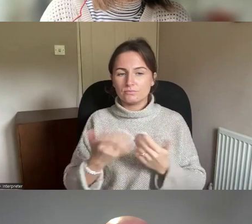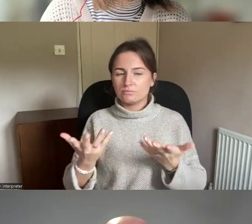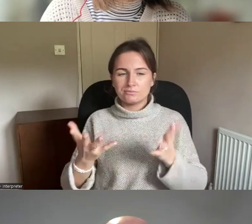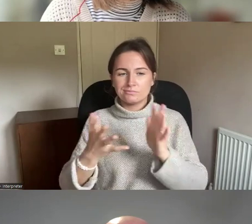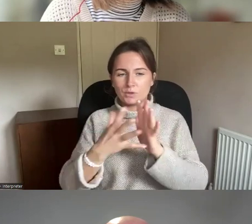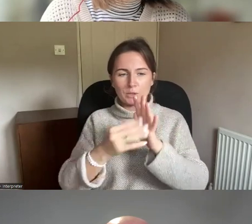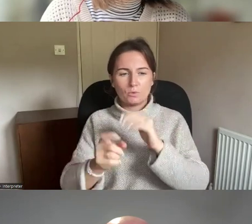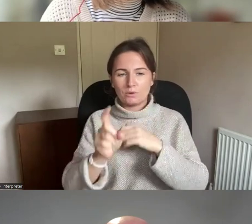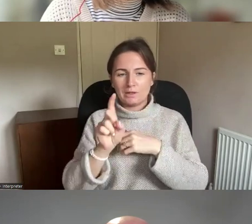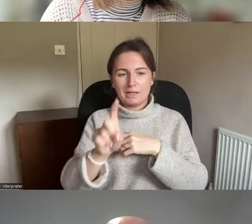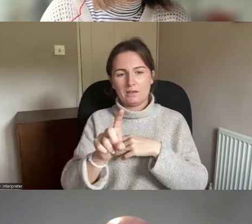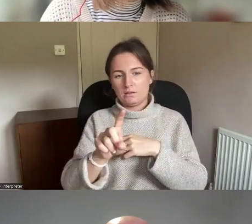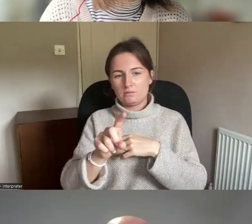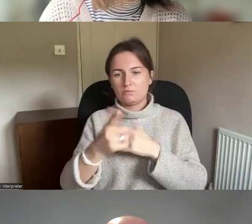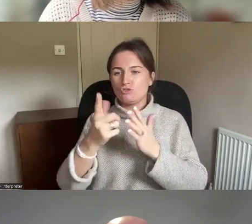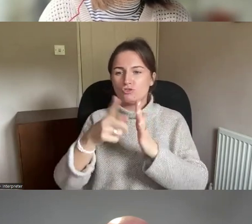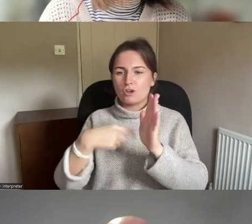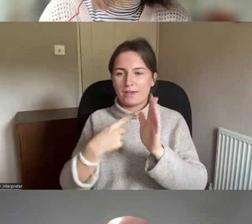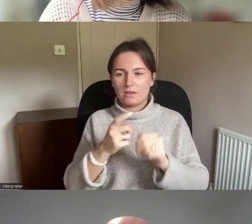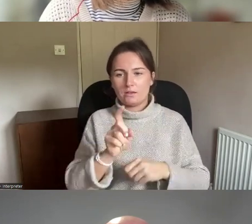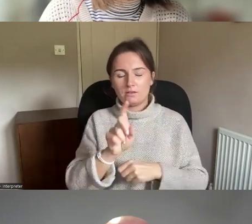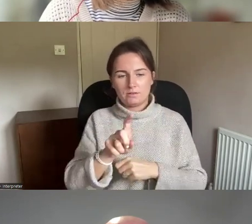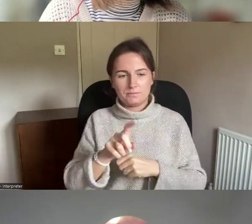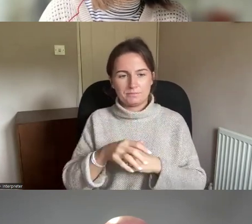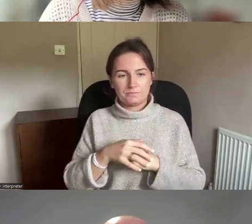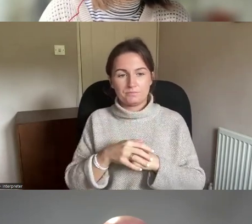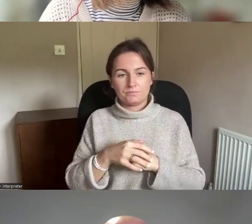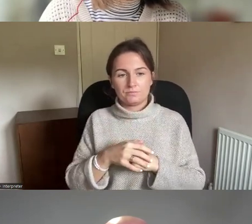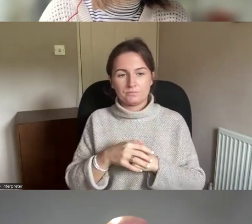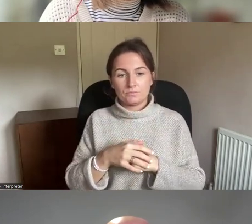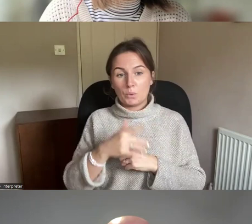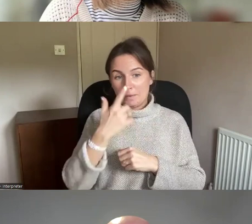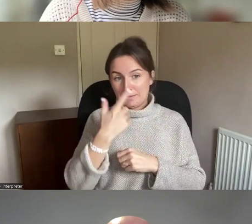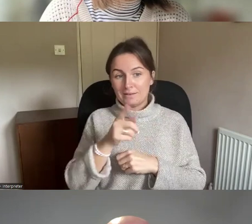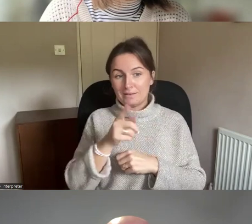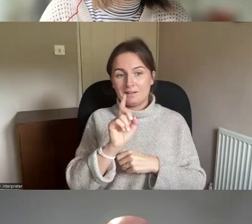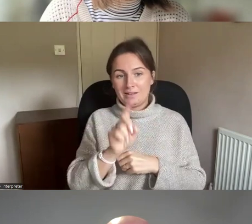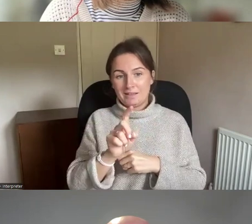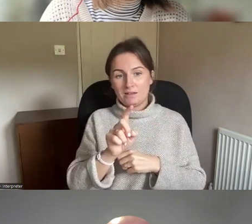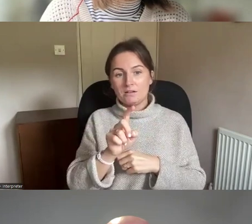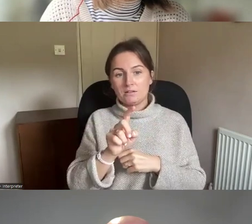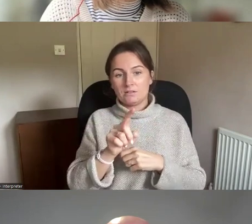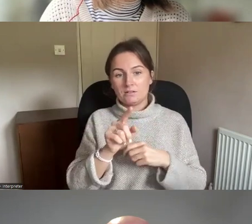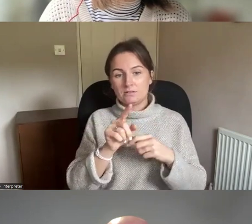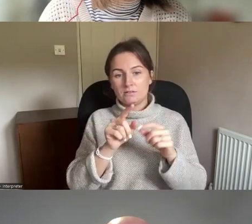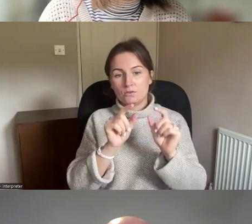sorry, I've lost it. If we clicked here on J, you could, if you wanted to, select all Arts Council's priority